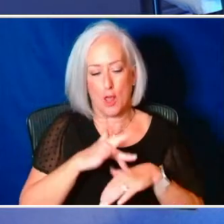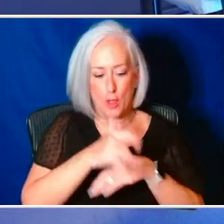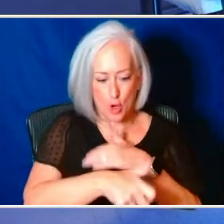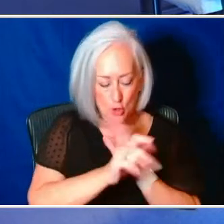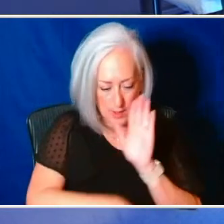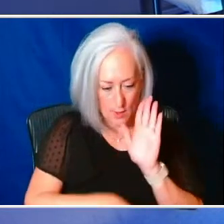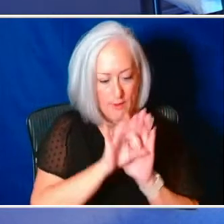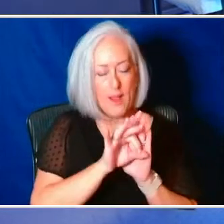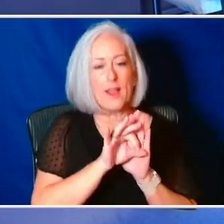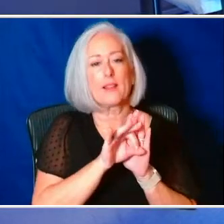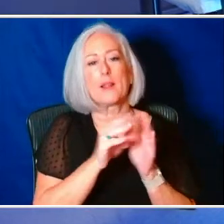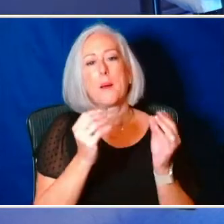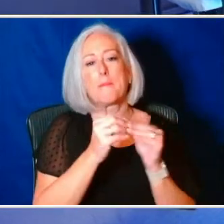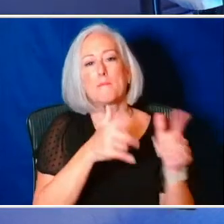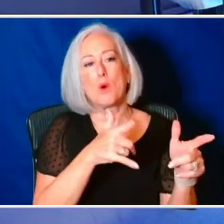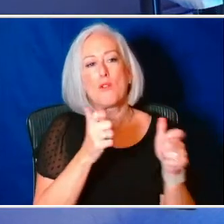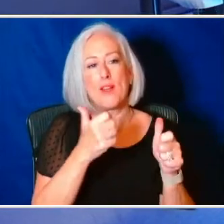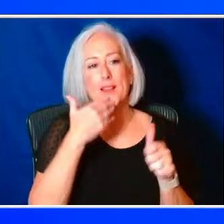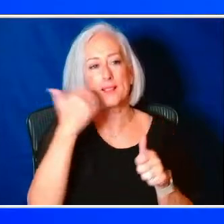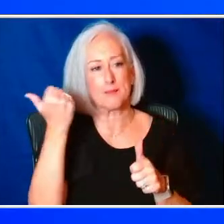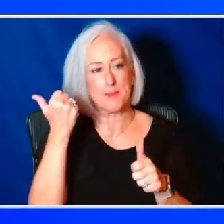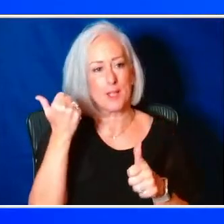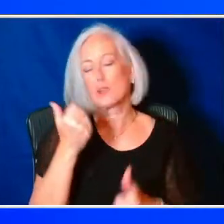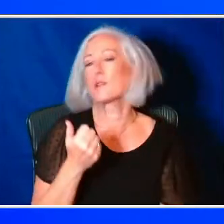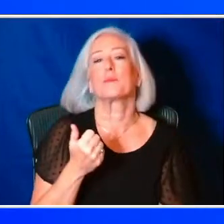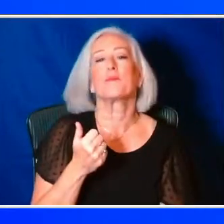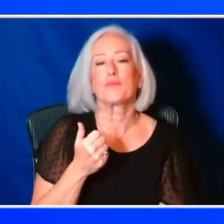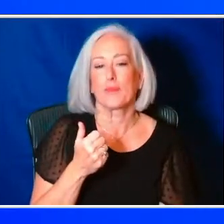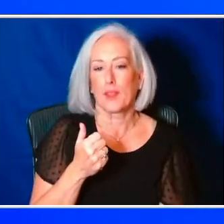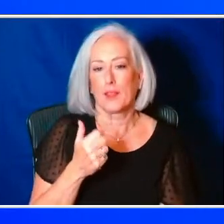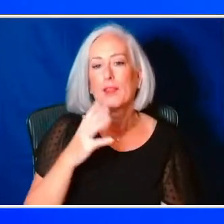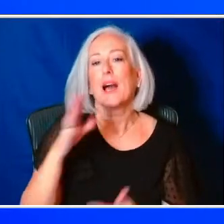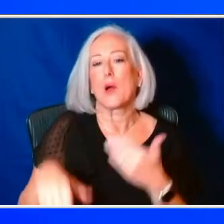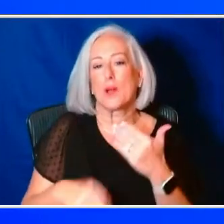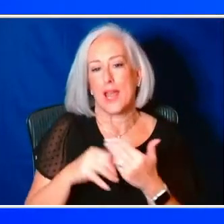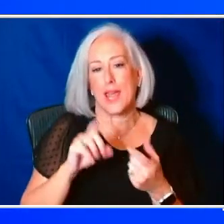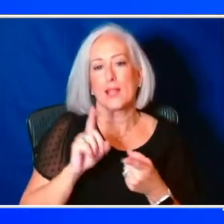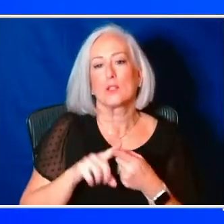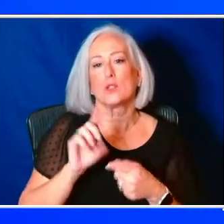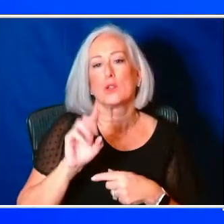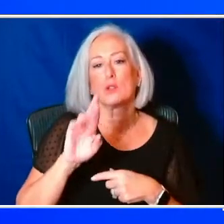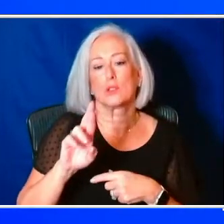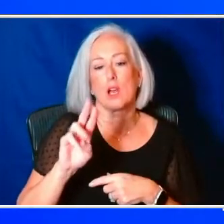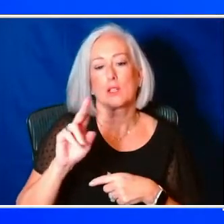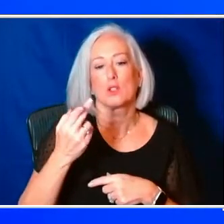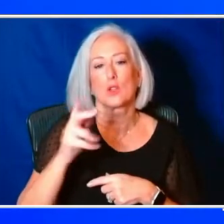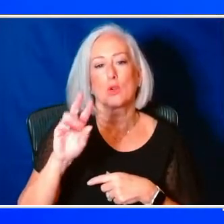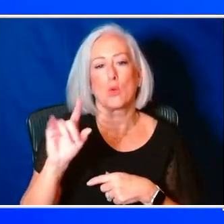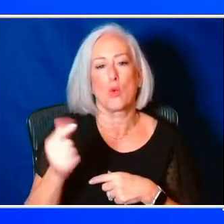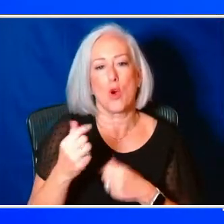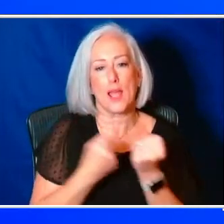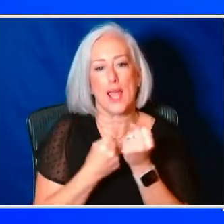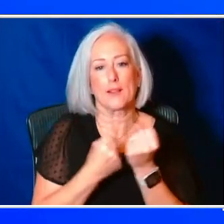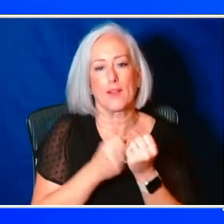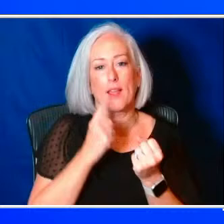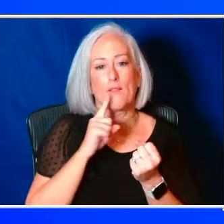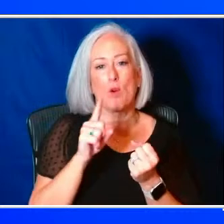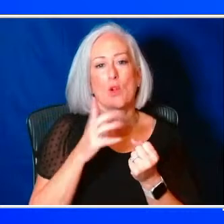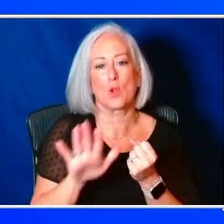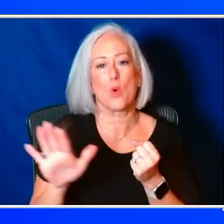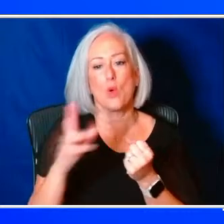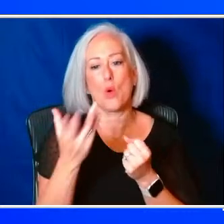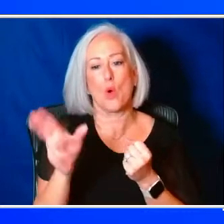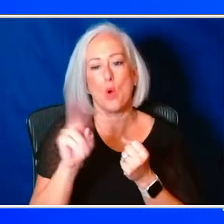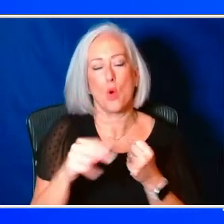can treat it. I would just like to echo what Dr. Wong said. Definitely agree with that. Be an advocate for your own health, whether that's for the lung or for any other part of your